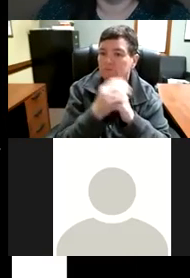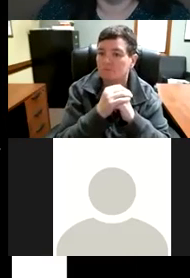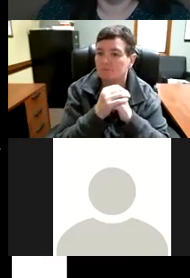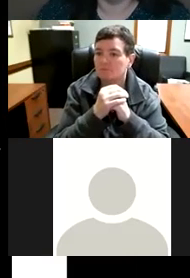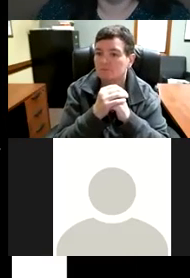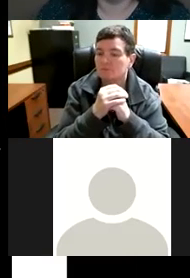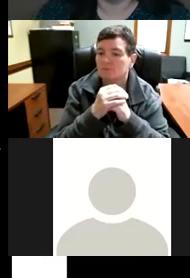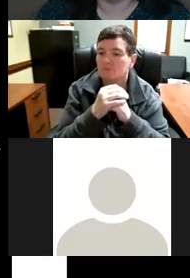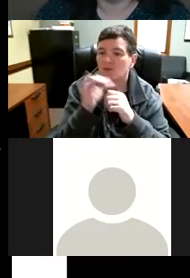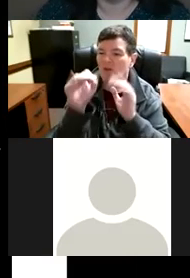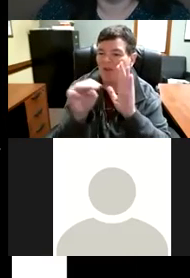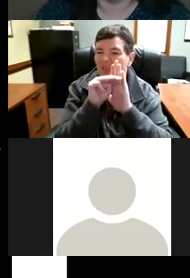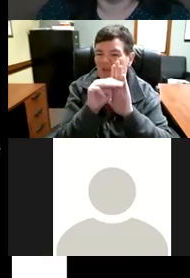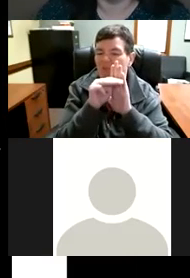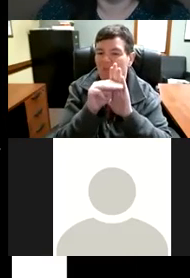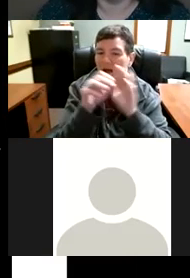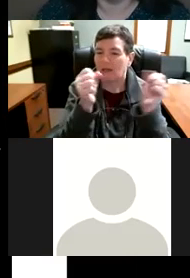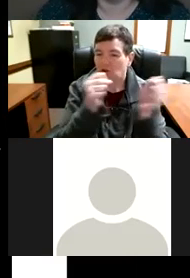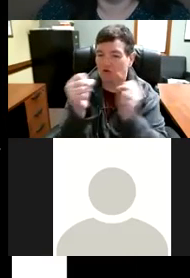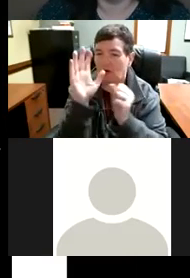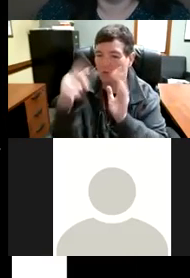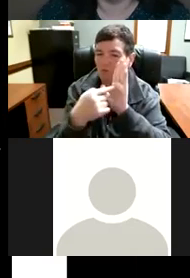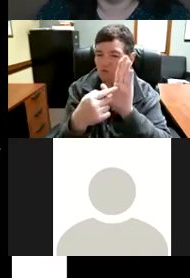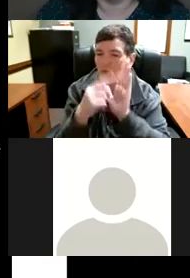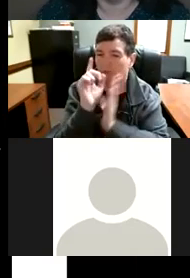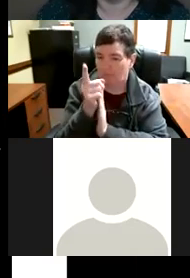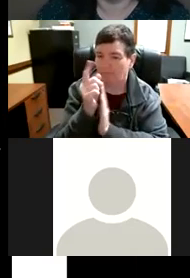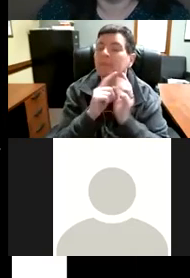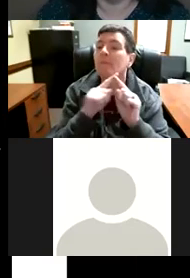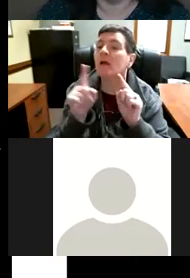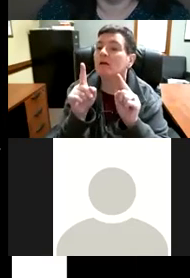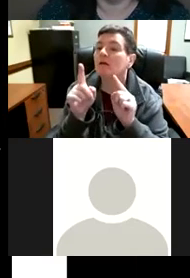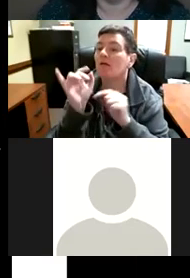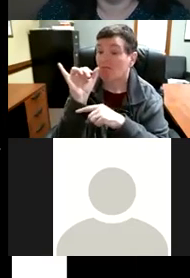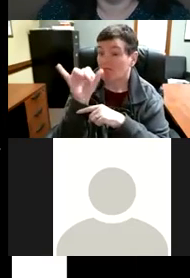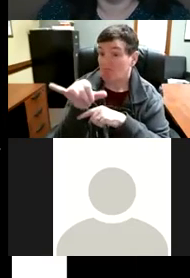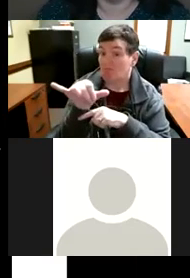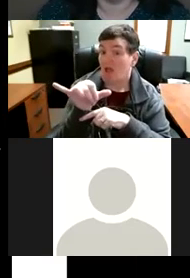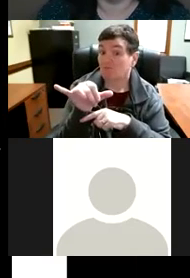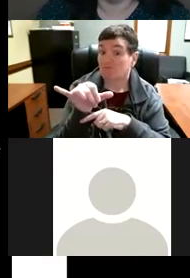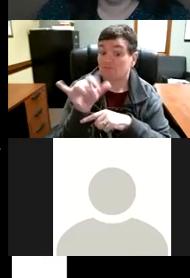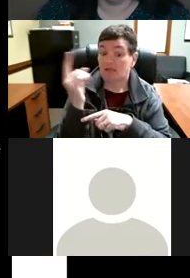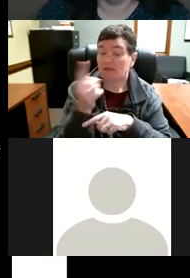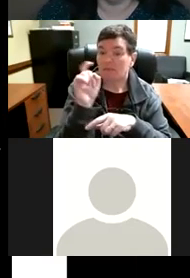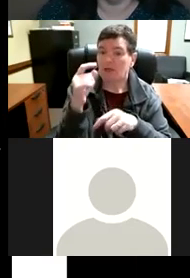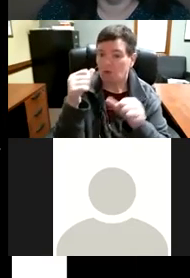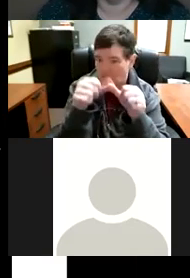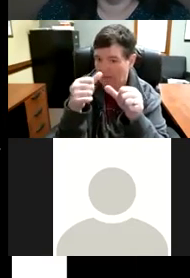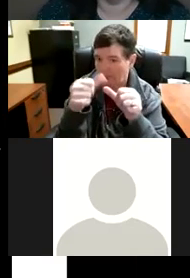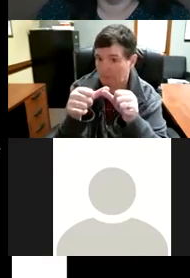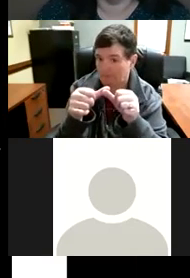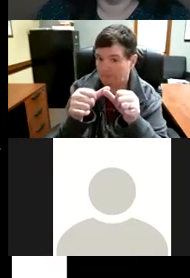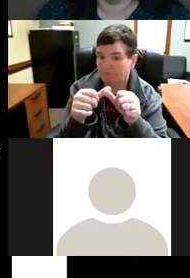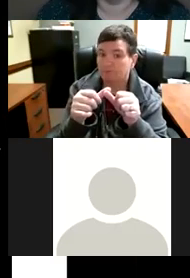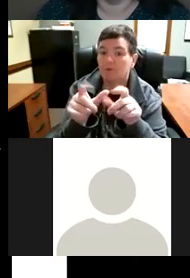modeling strategies I'll go over in a little bit, but that's just, something to definitely keep in mind. And